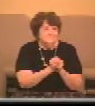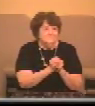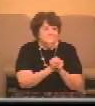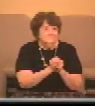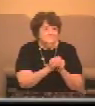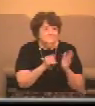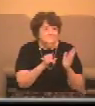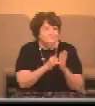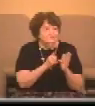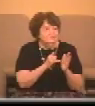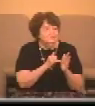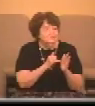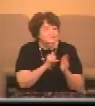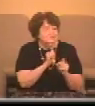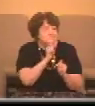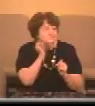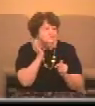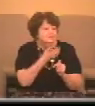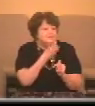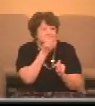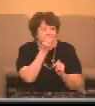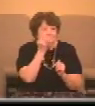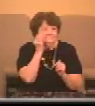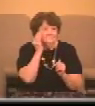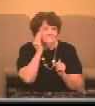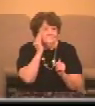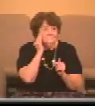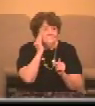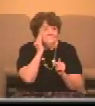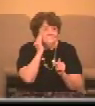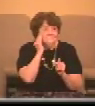It's not our